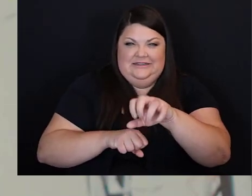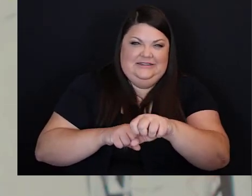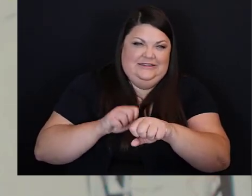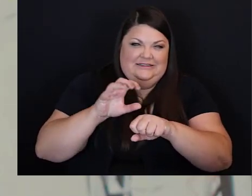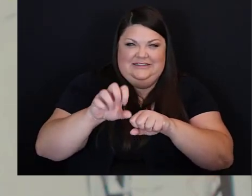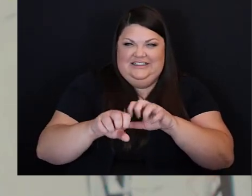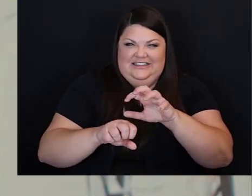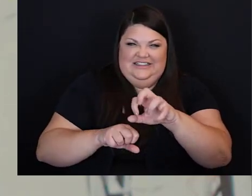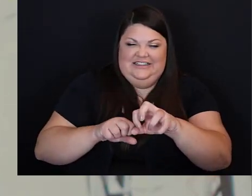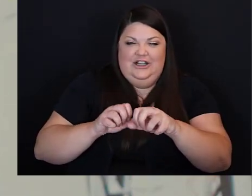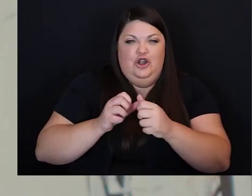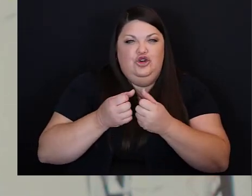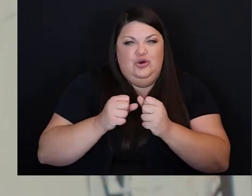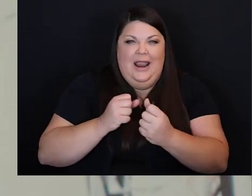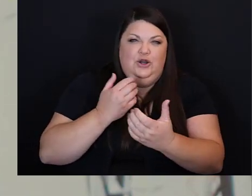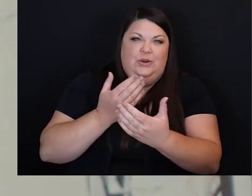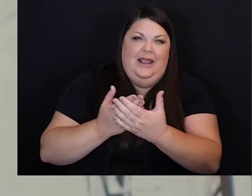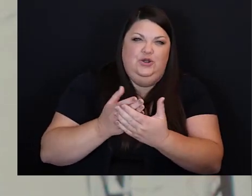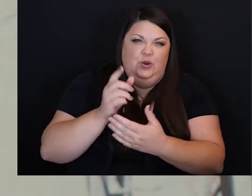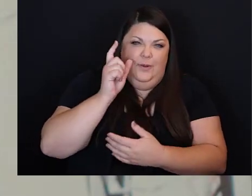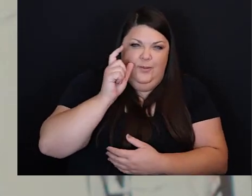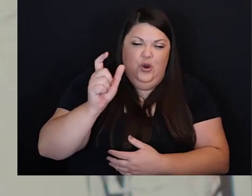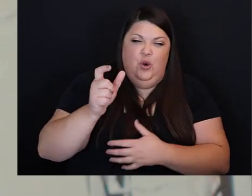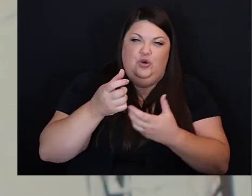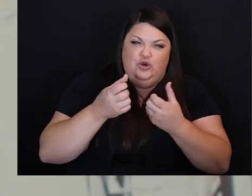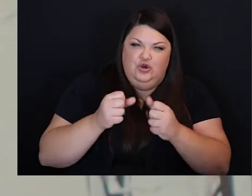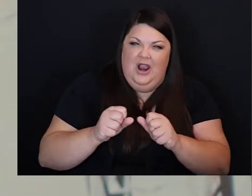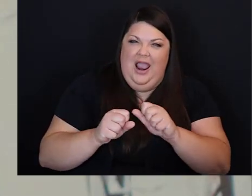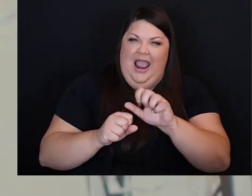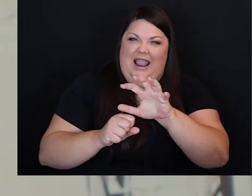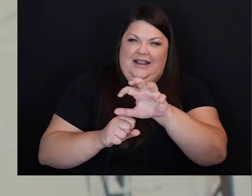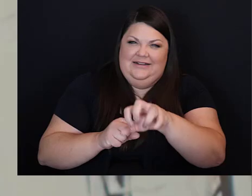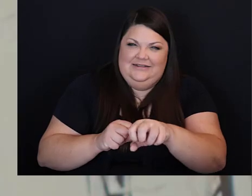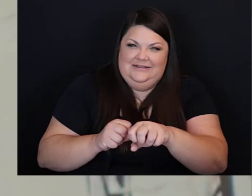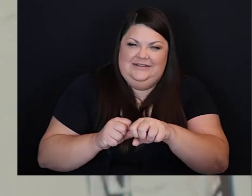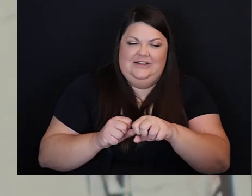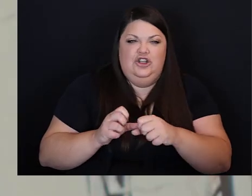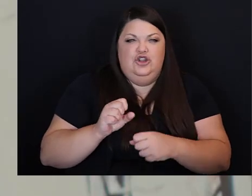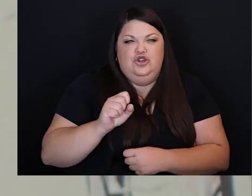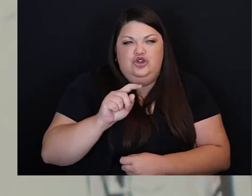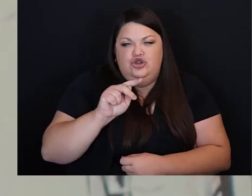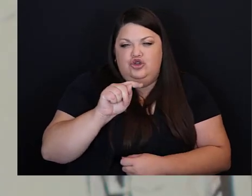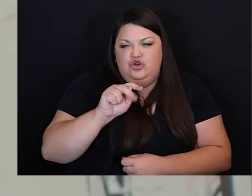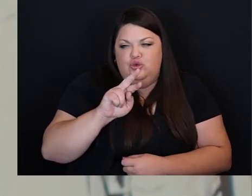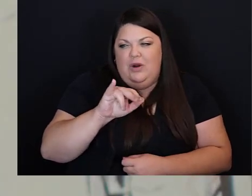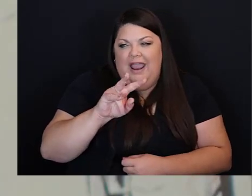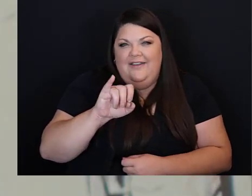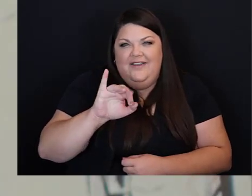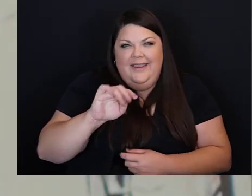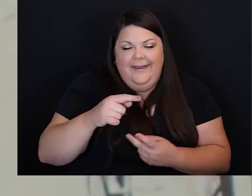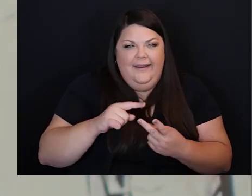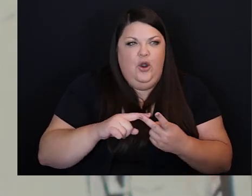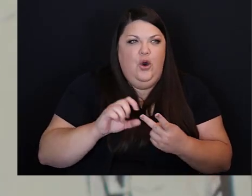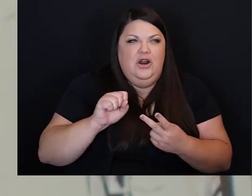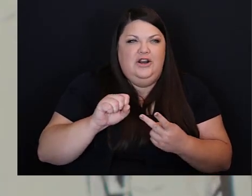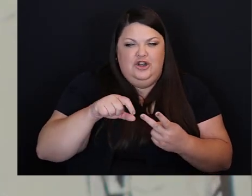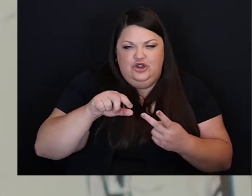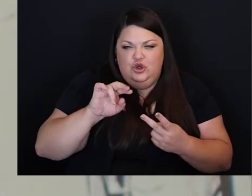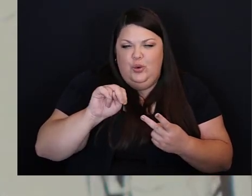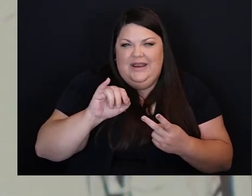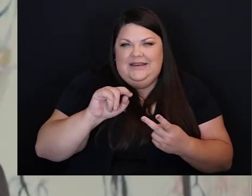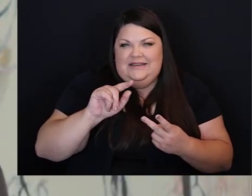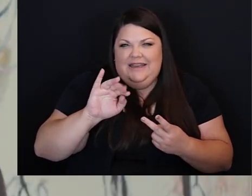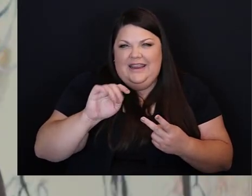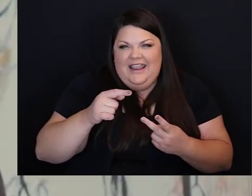the moon, and it was like striving to the moon or squinting at the